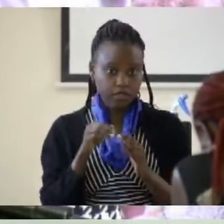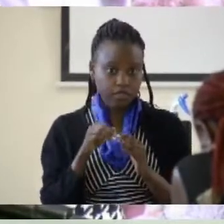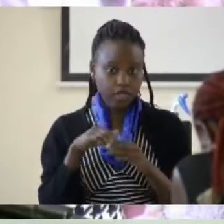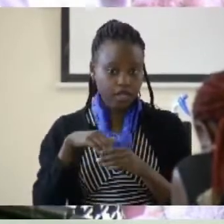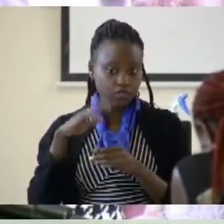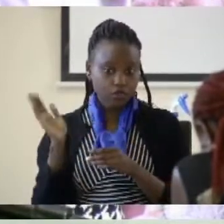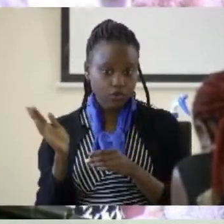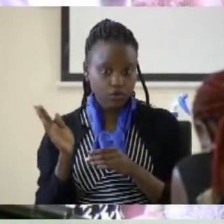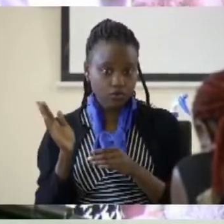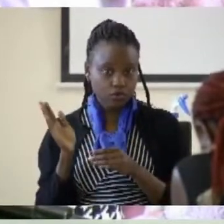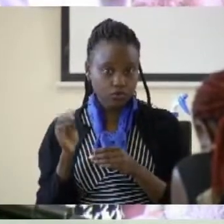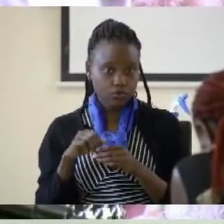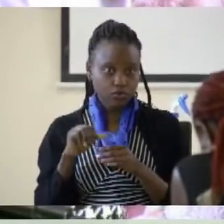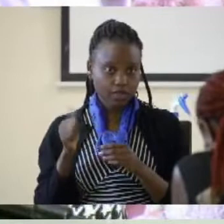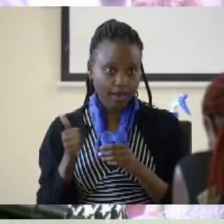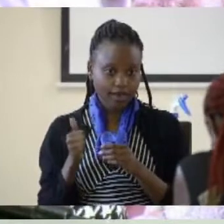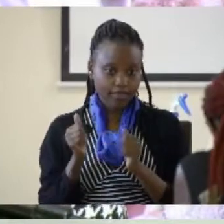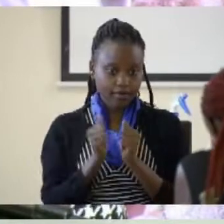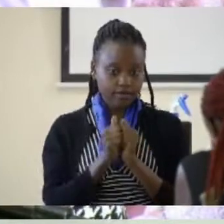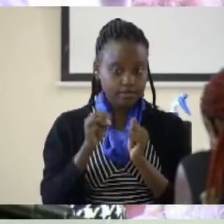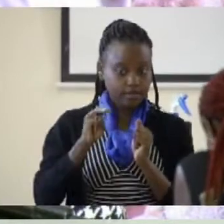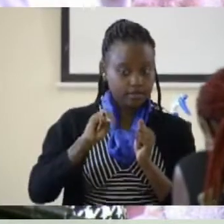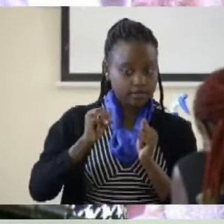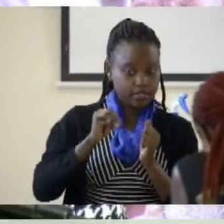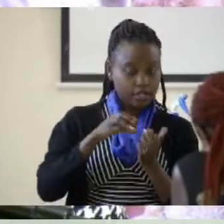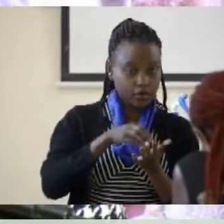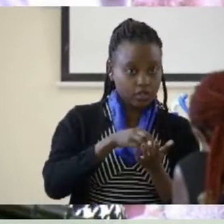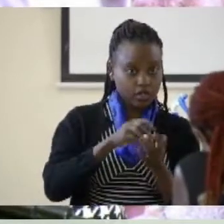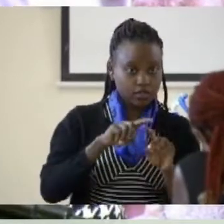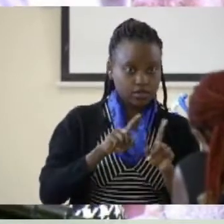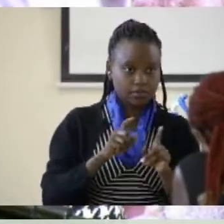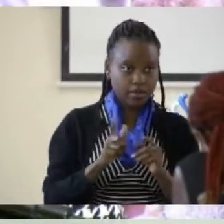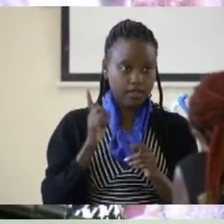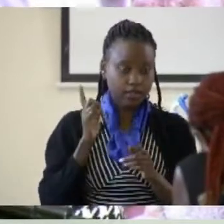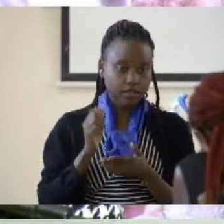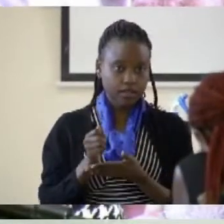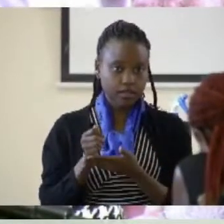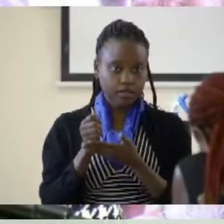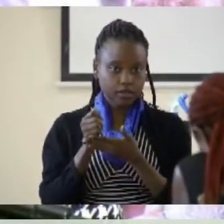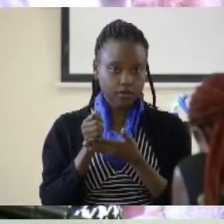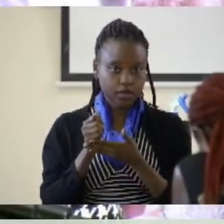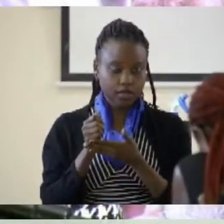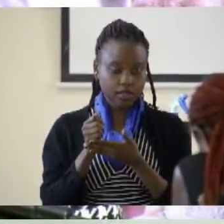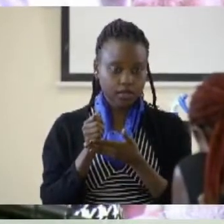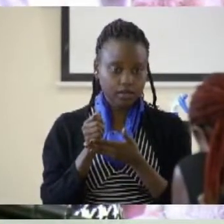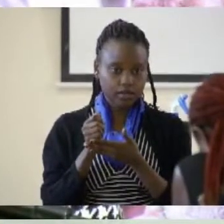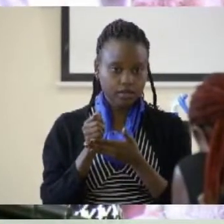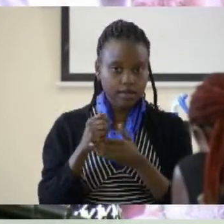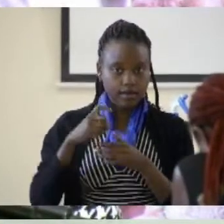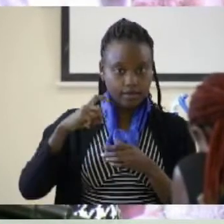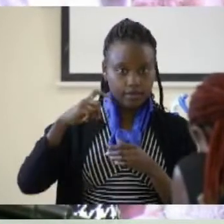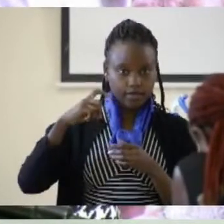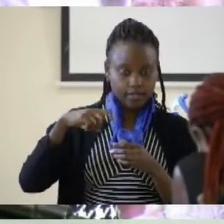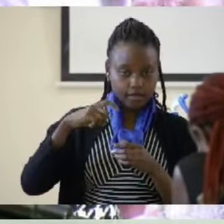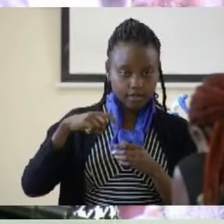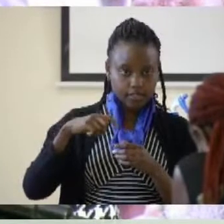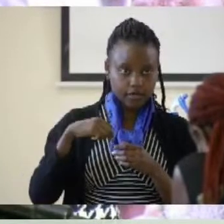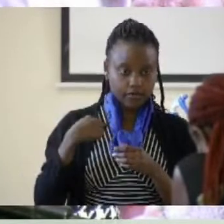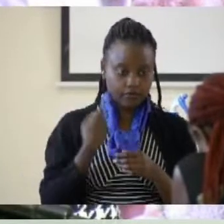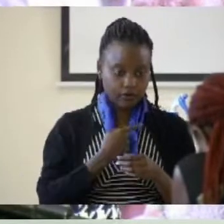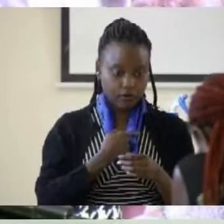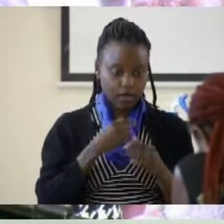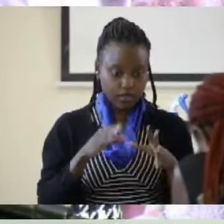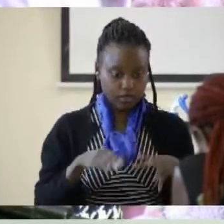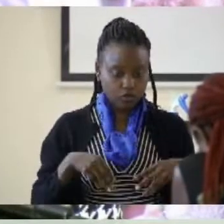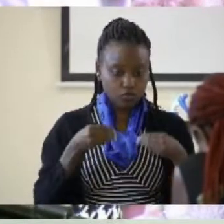to the 10 million case. But the legal aid, there's a need for us to